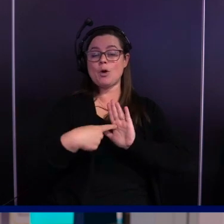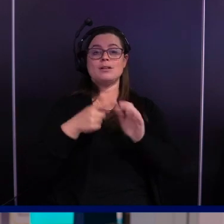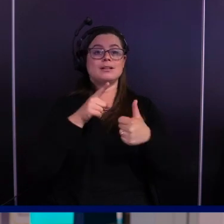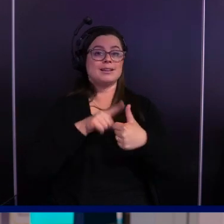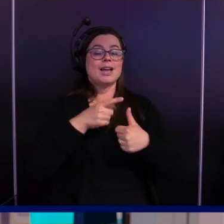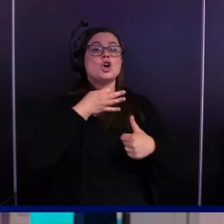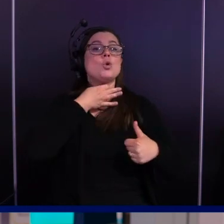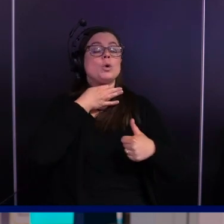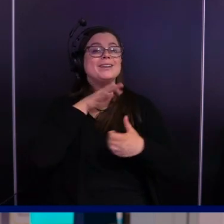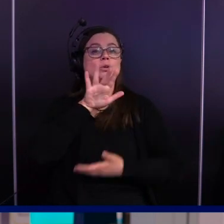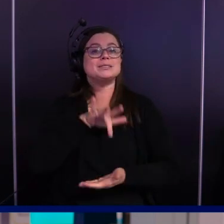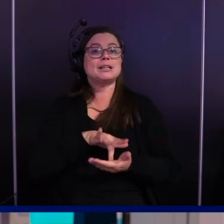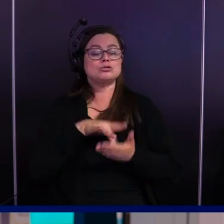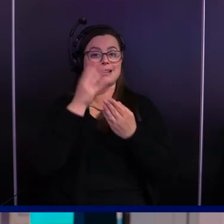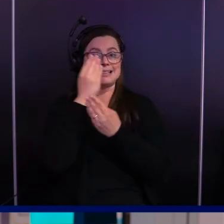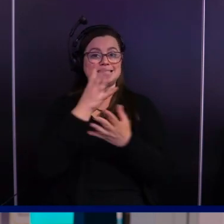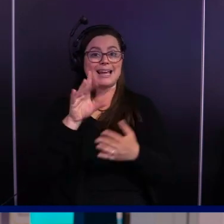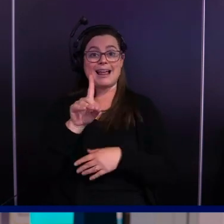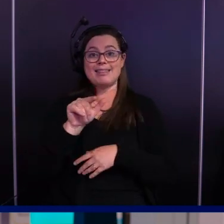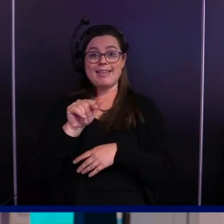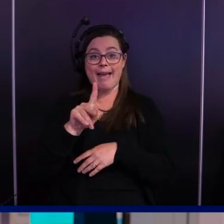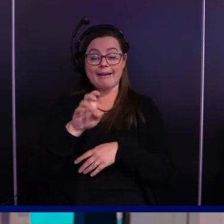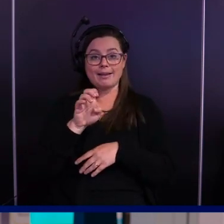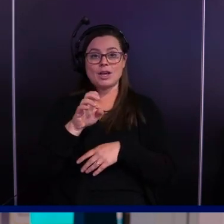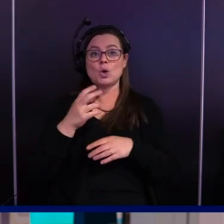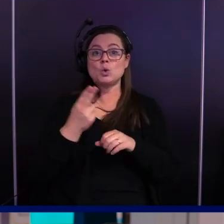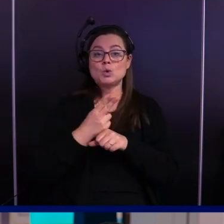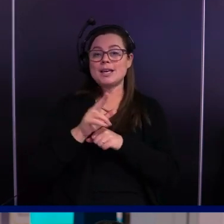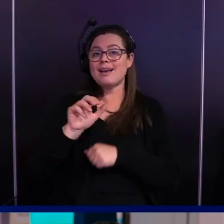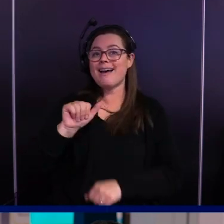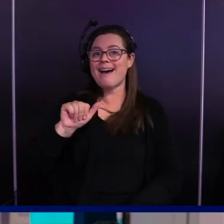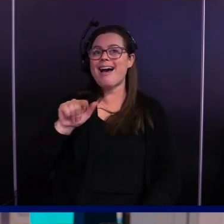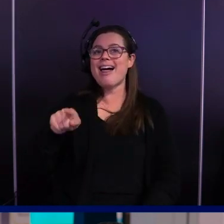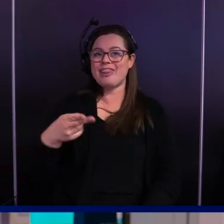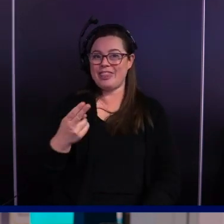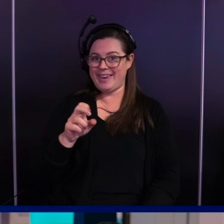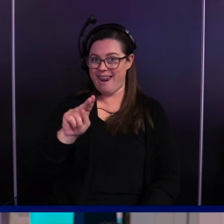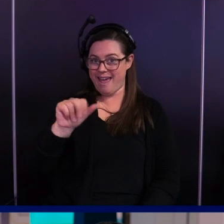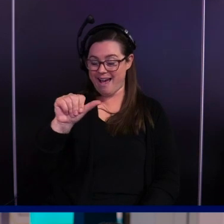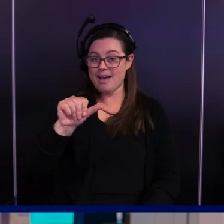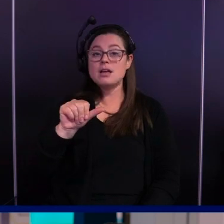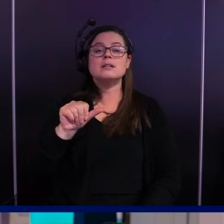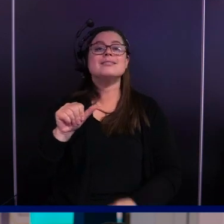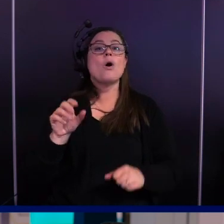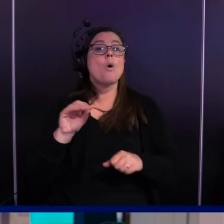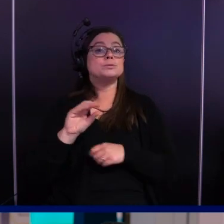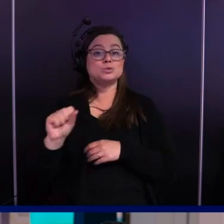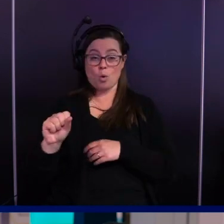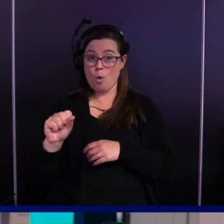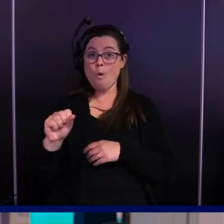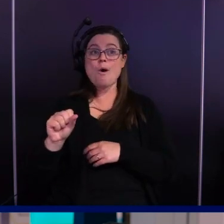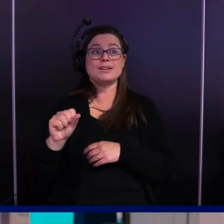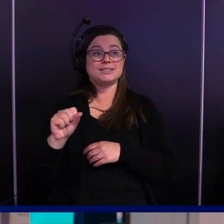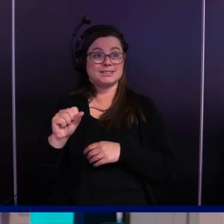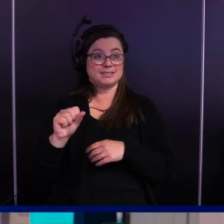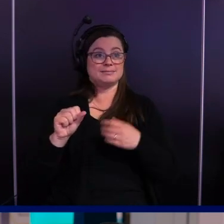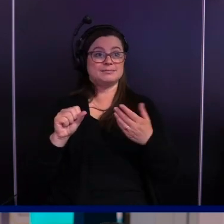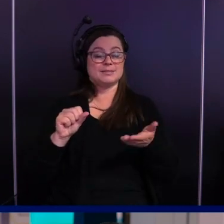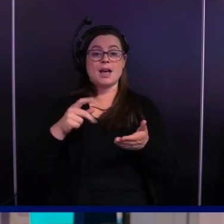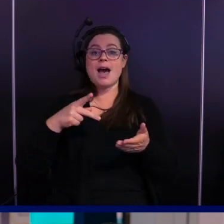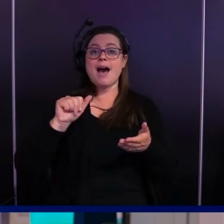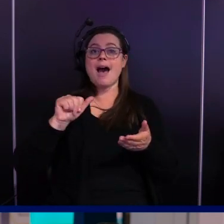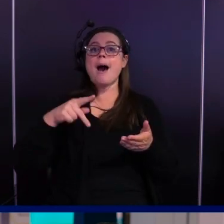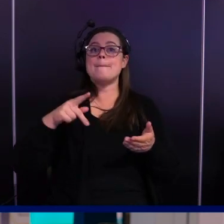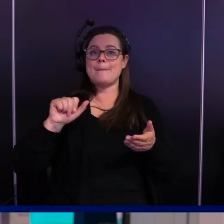the centralized data lake data by using Amazon Athena. Amazon Athena is nothing but open source Apache Presto. You can